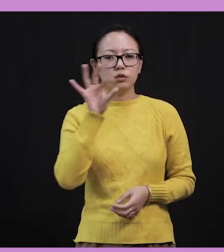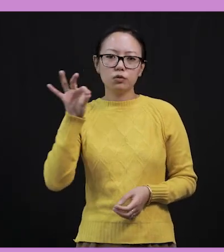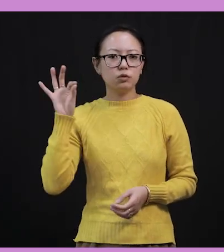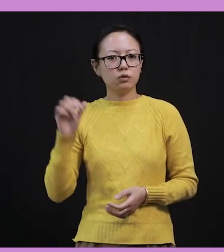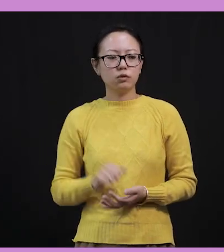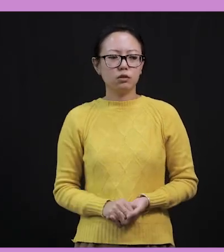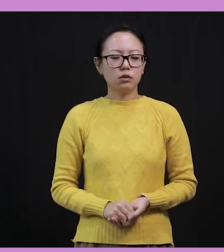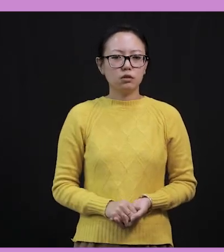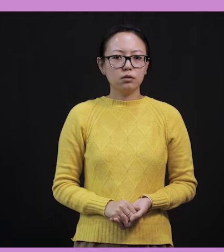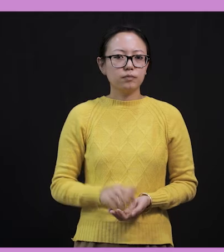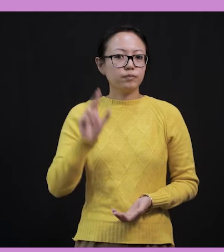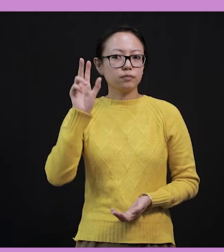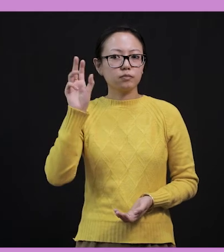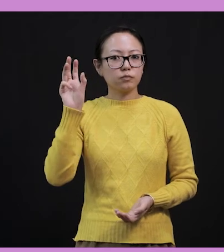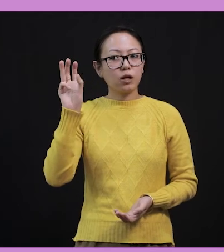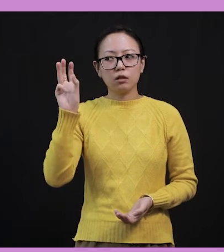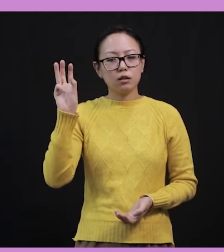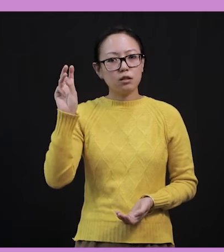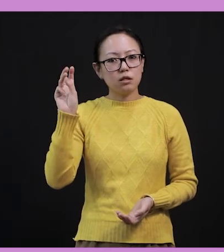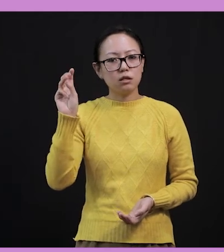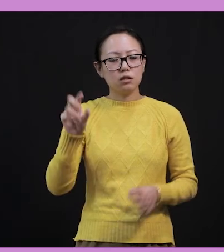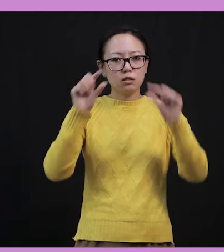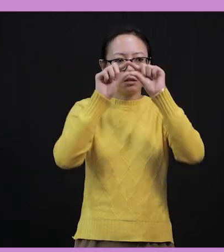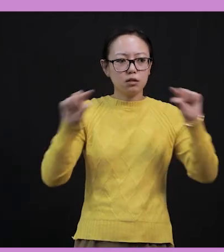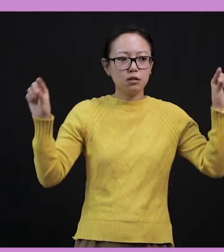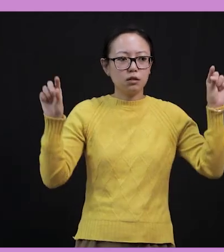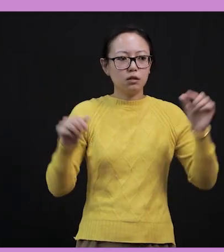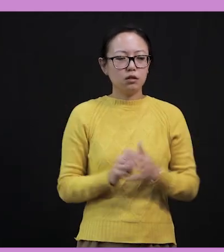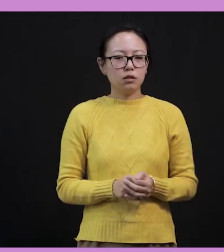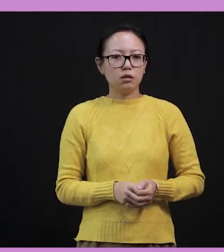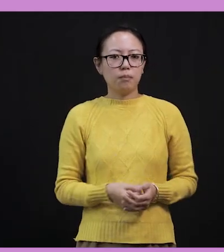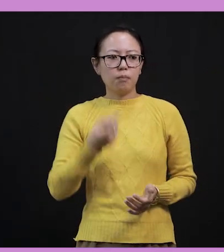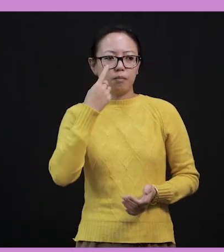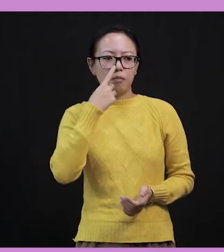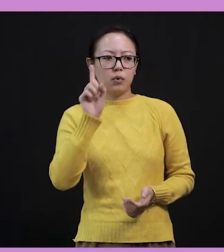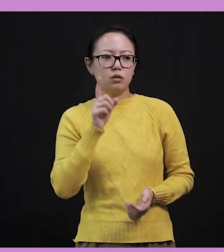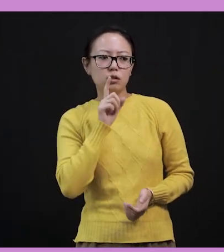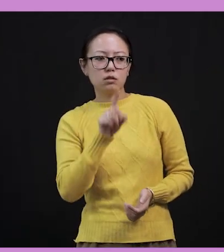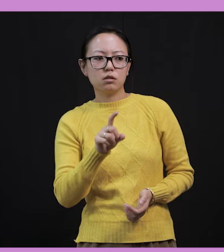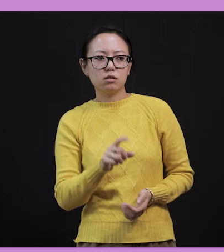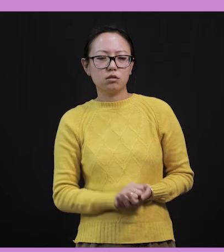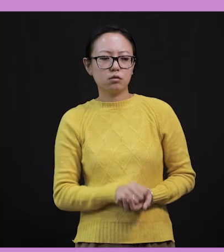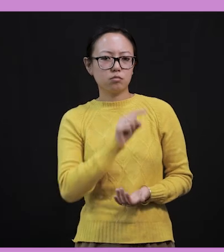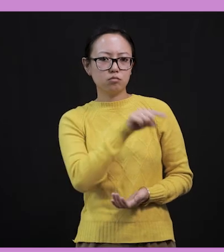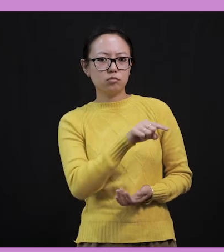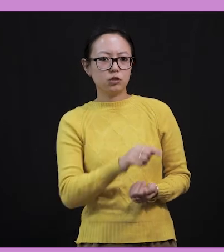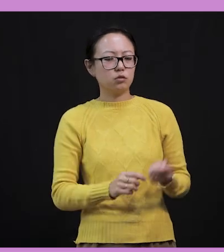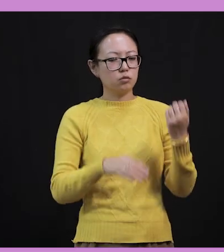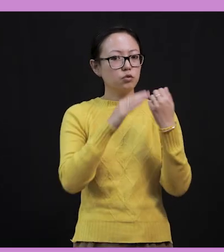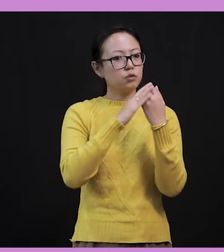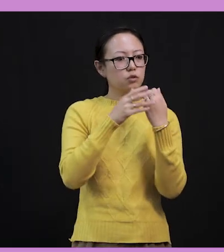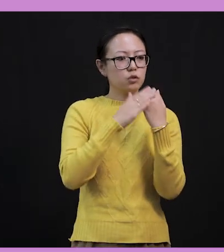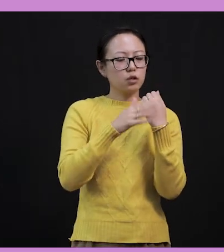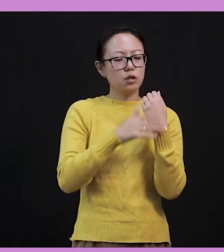Let's go to the third line. But mother says that kind is good and eats up insects for his food. So yes, good and